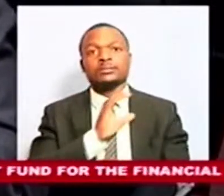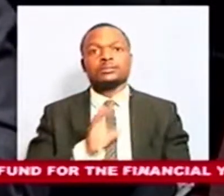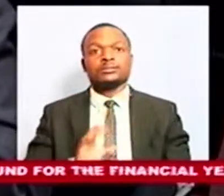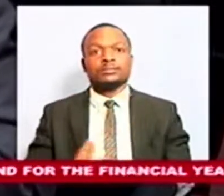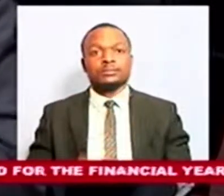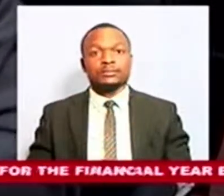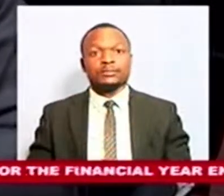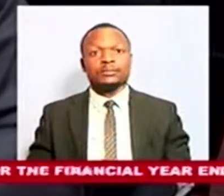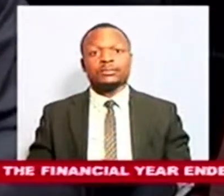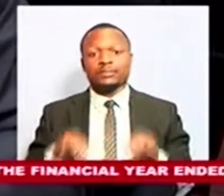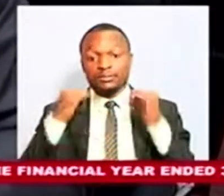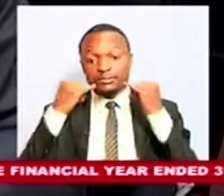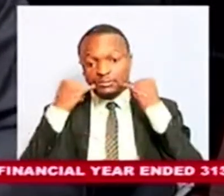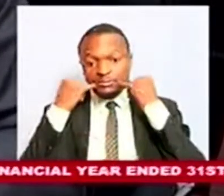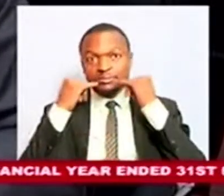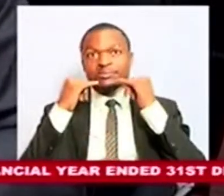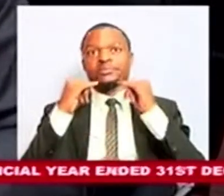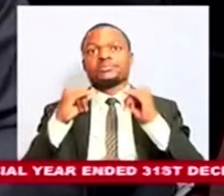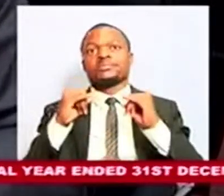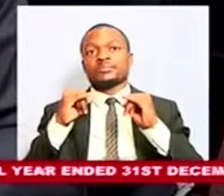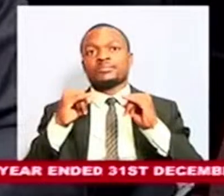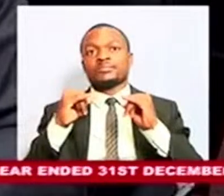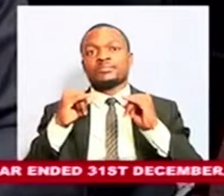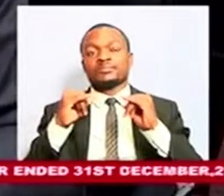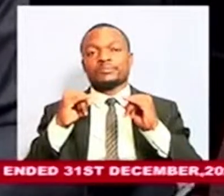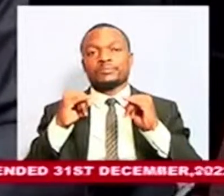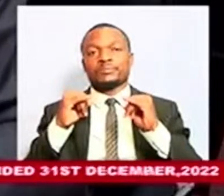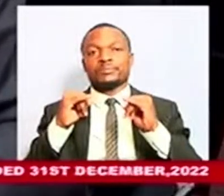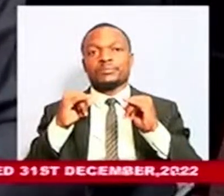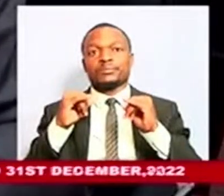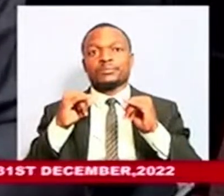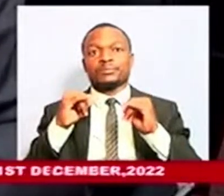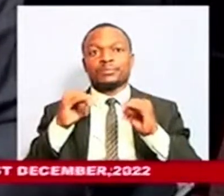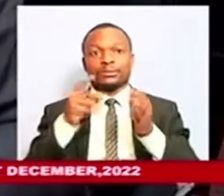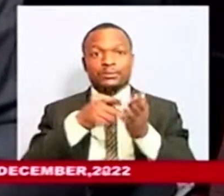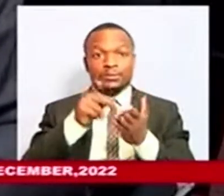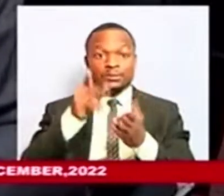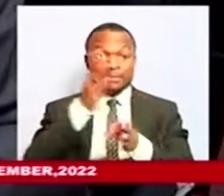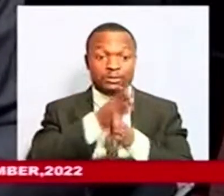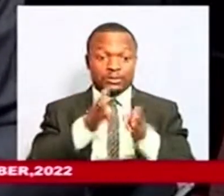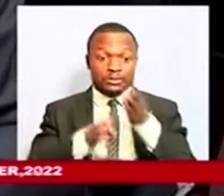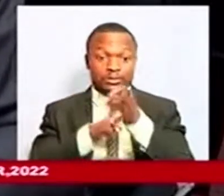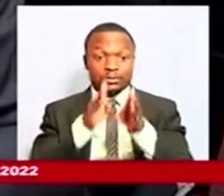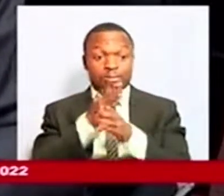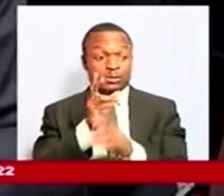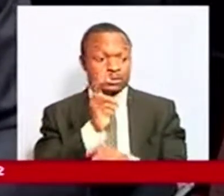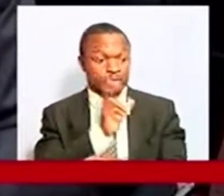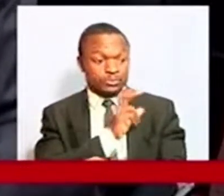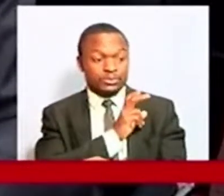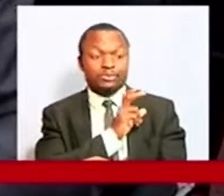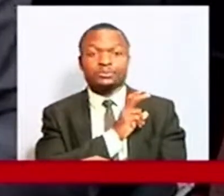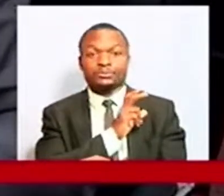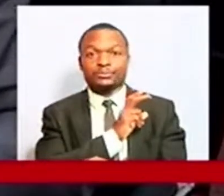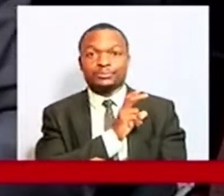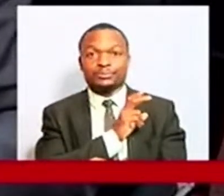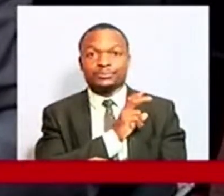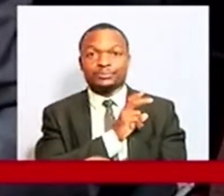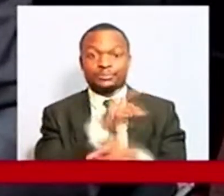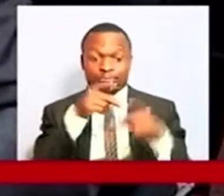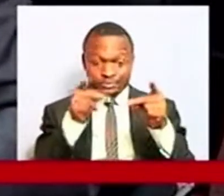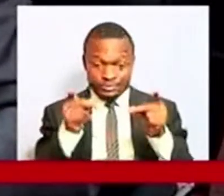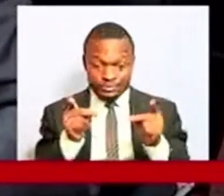the details of the payment was a construction of police annex. Now I checked